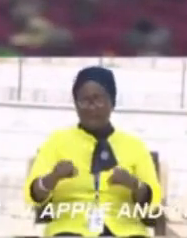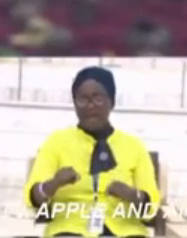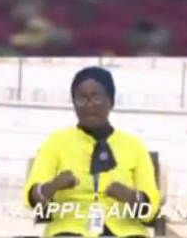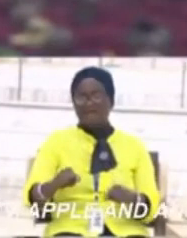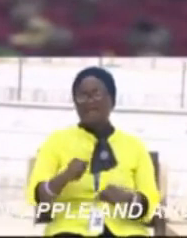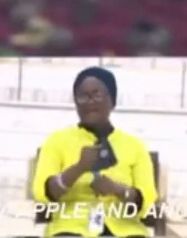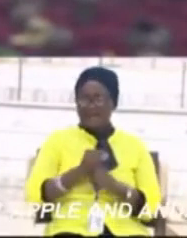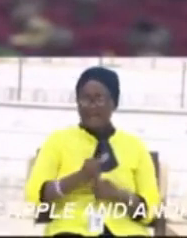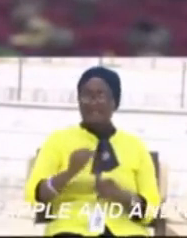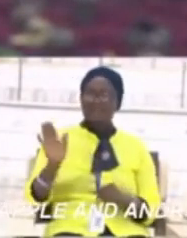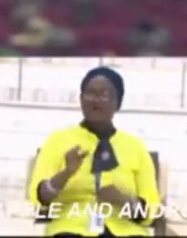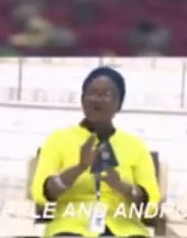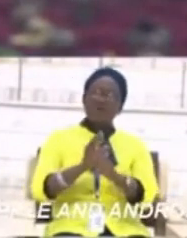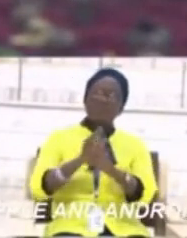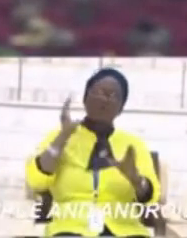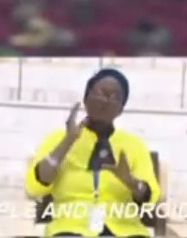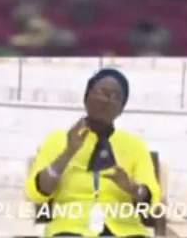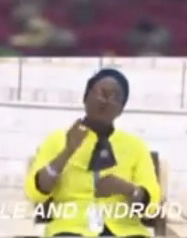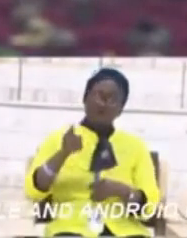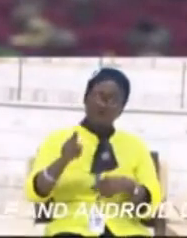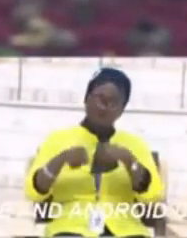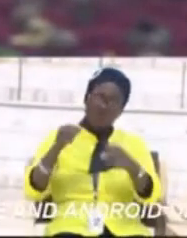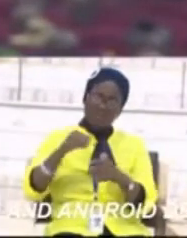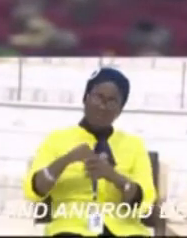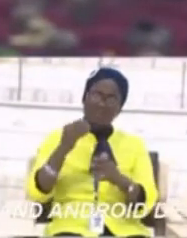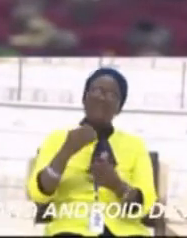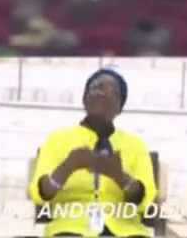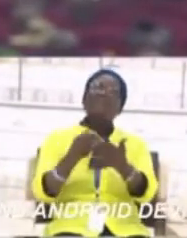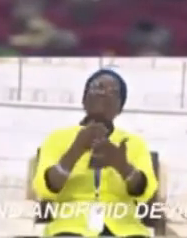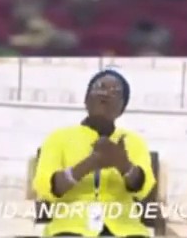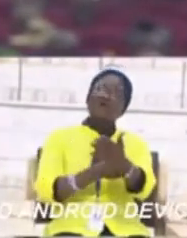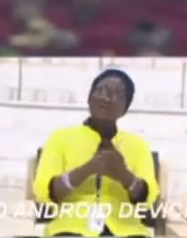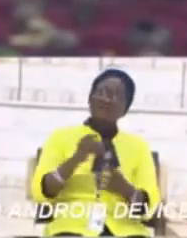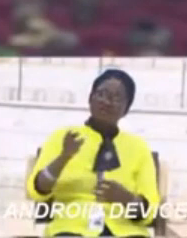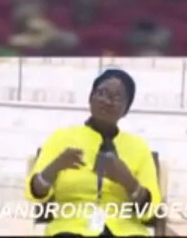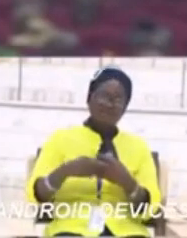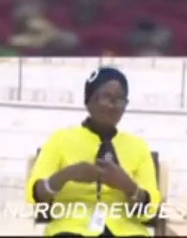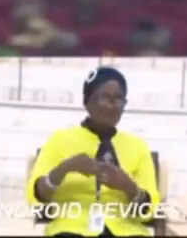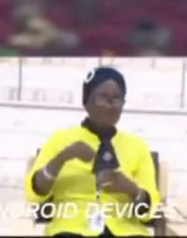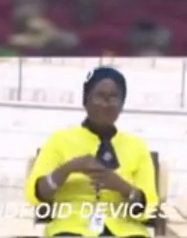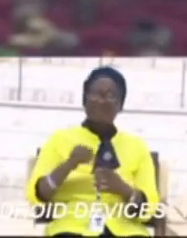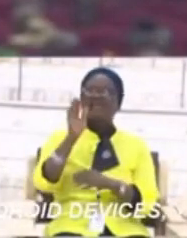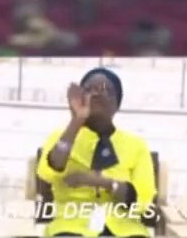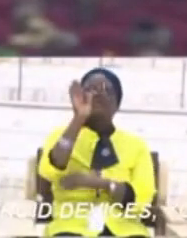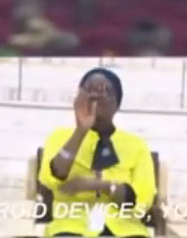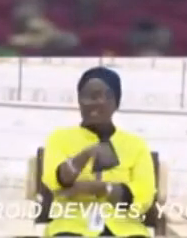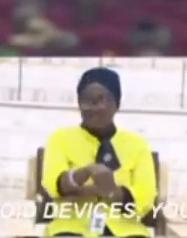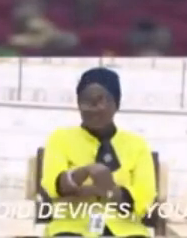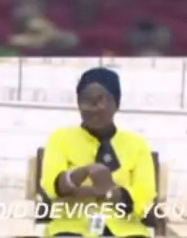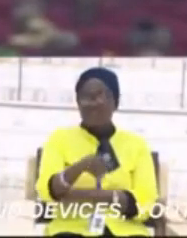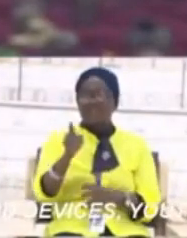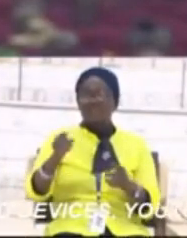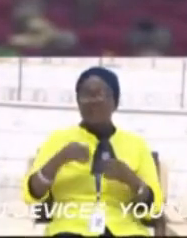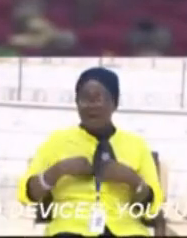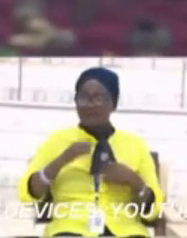in the morning, you return in the evening, you go in the morning, you return in the evening. You've been doing it for years and you remain on the same